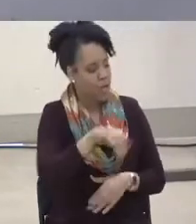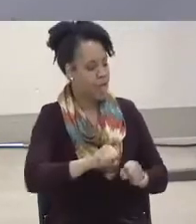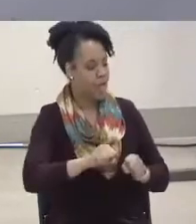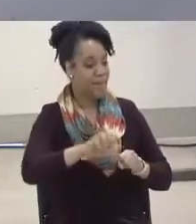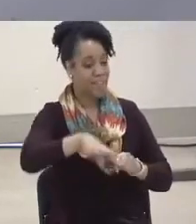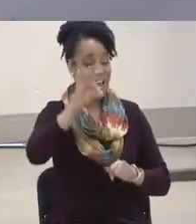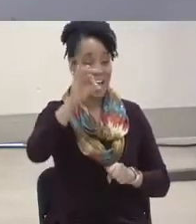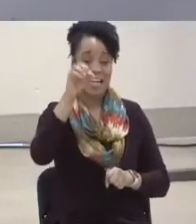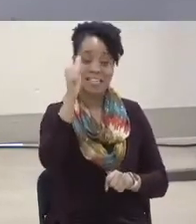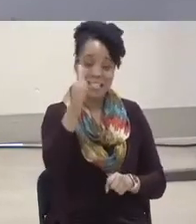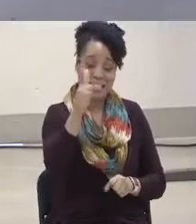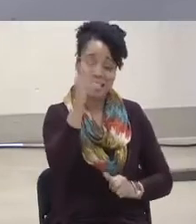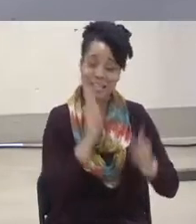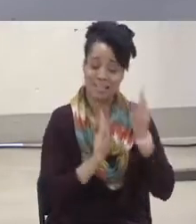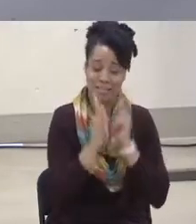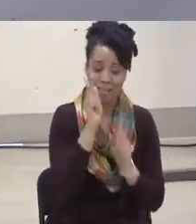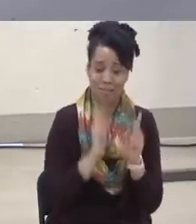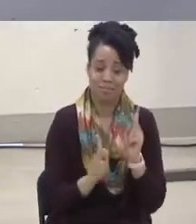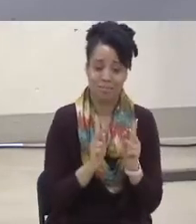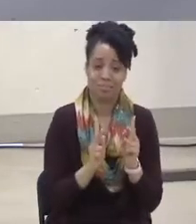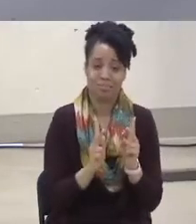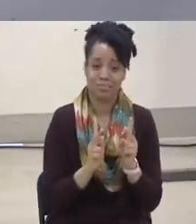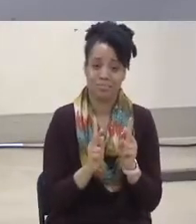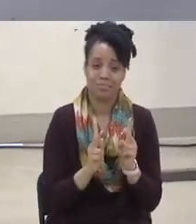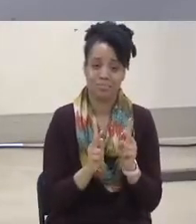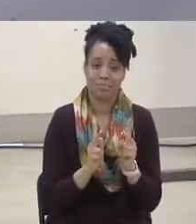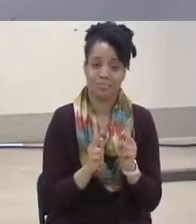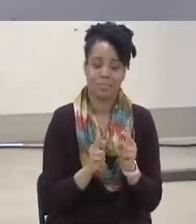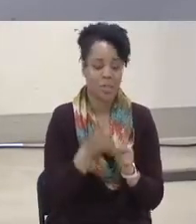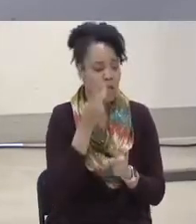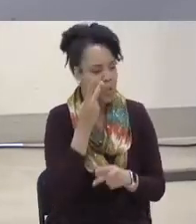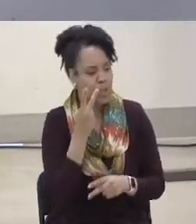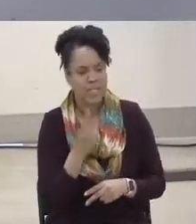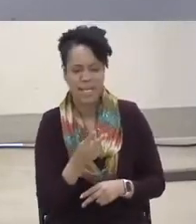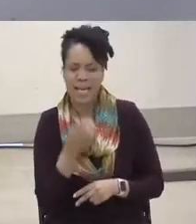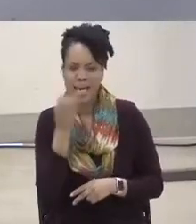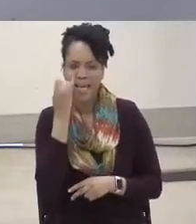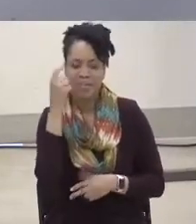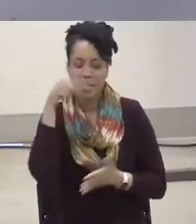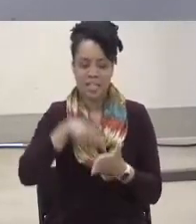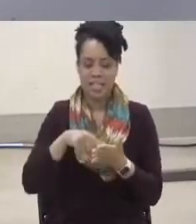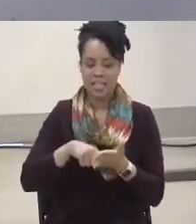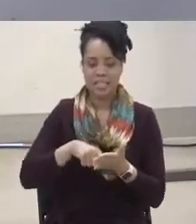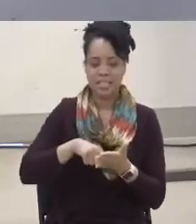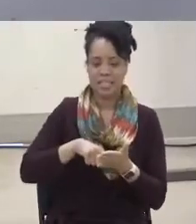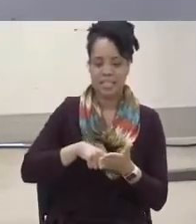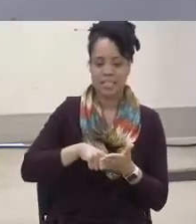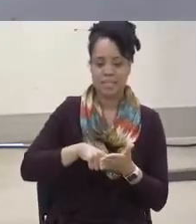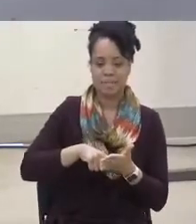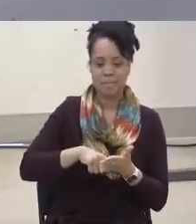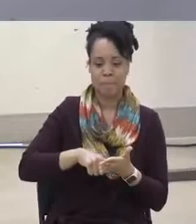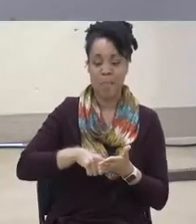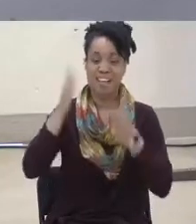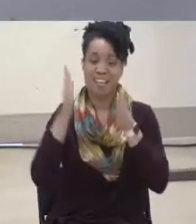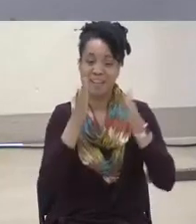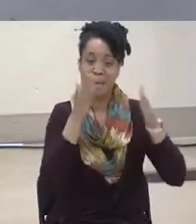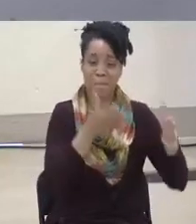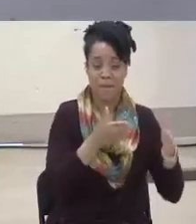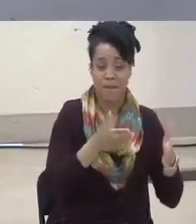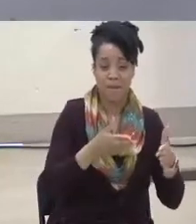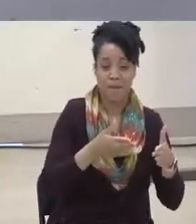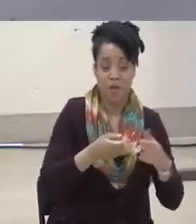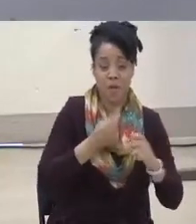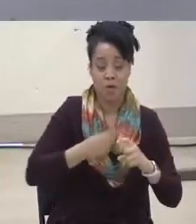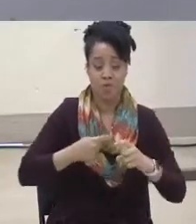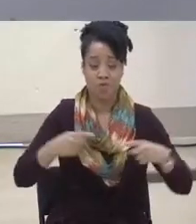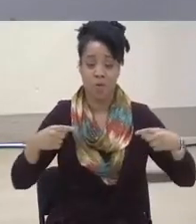10 folks. Y Dios le dijo, si tú puedes encontrar por lo menos 10 personas. You see, if this is a plot of the devil, Si tú te das de cuenta, si esto es un